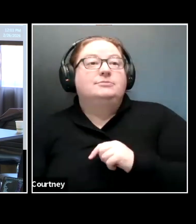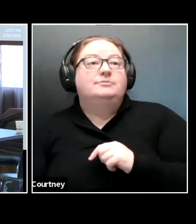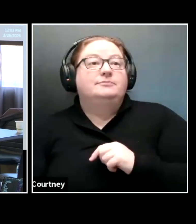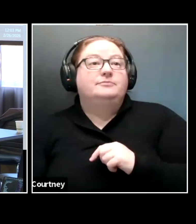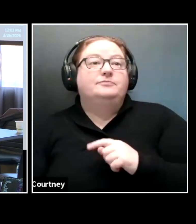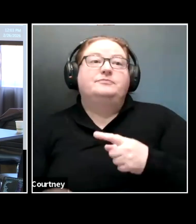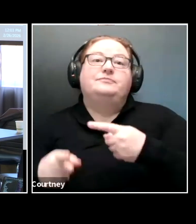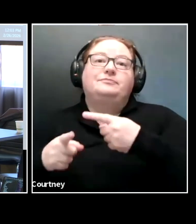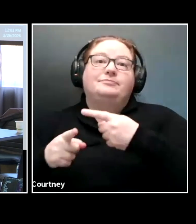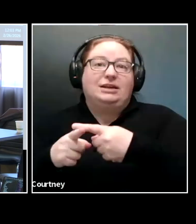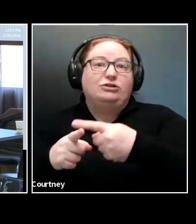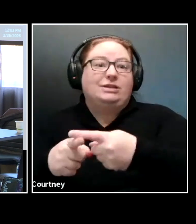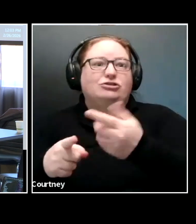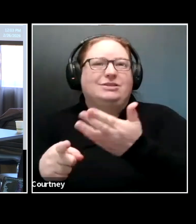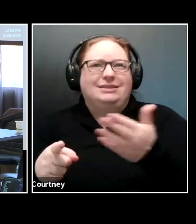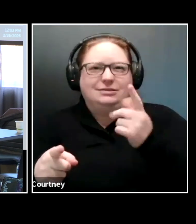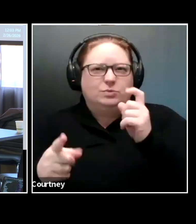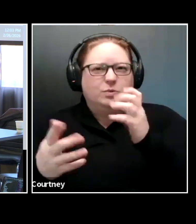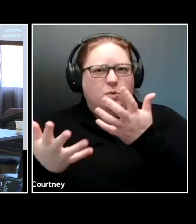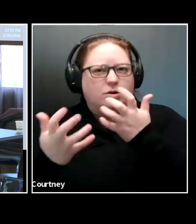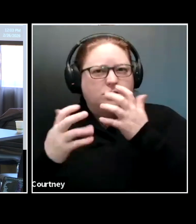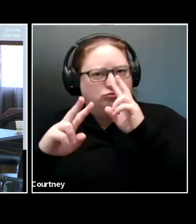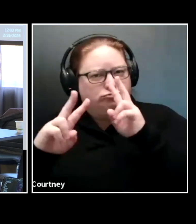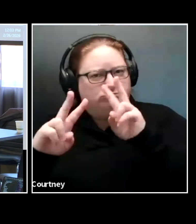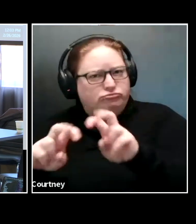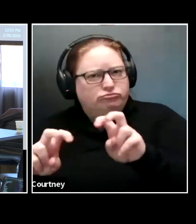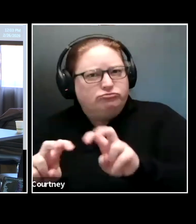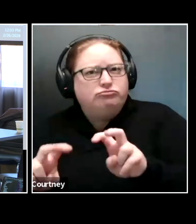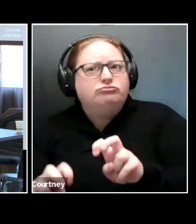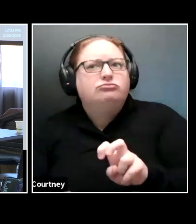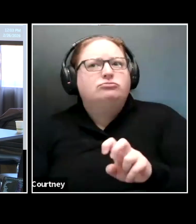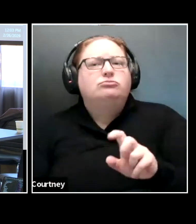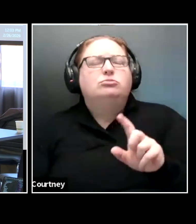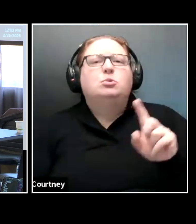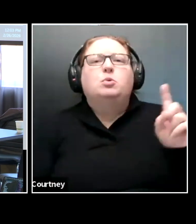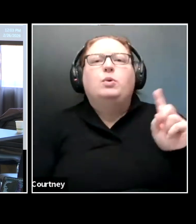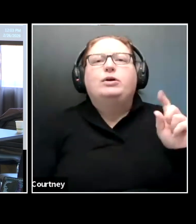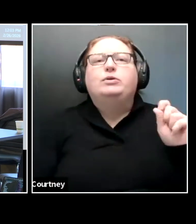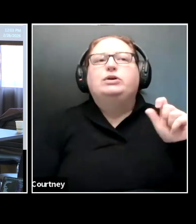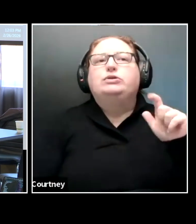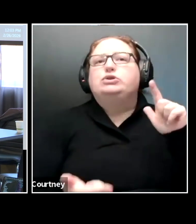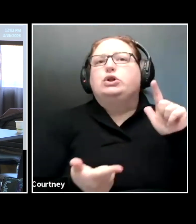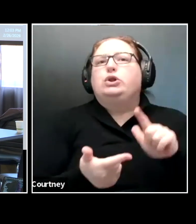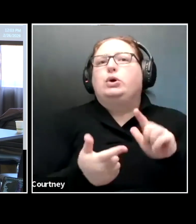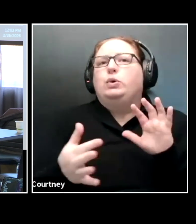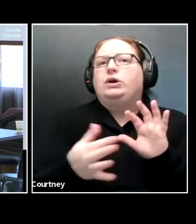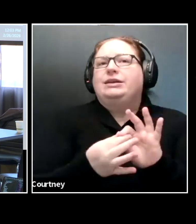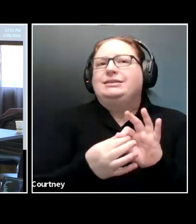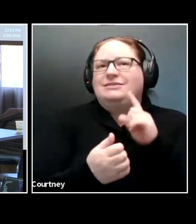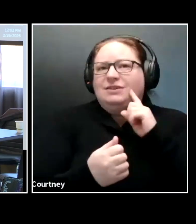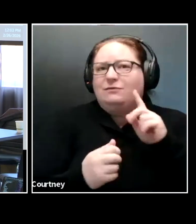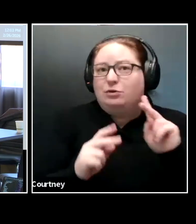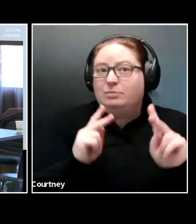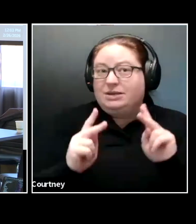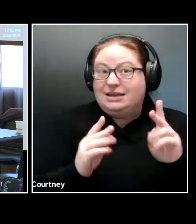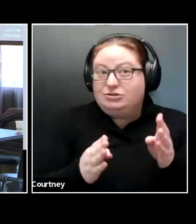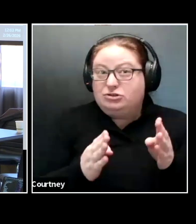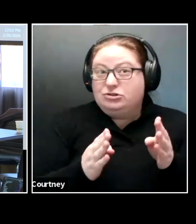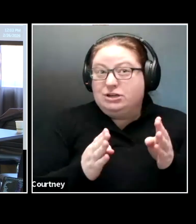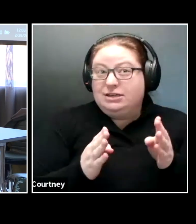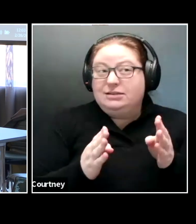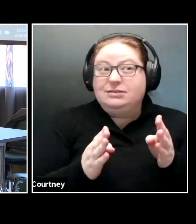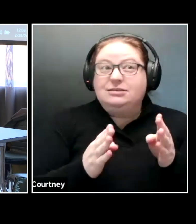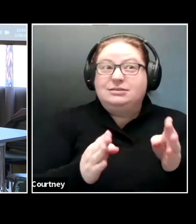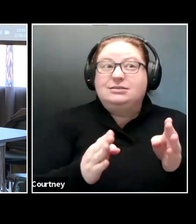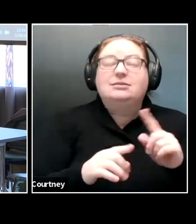intersections to look for, as far as where there's low connectivity for pedestrians, but high connectivity